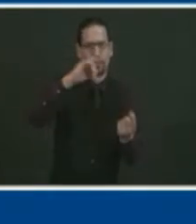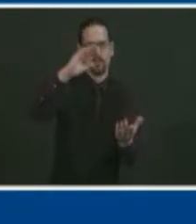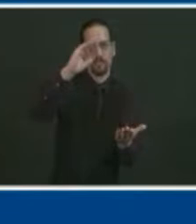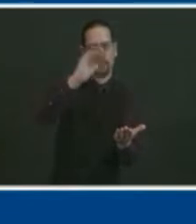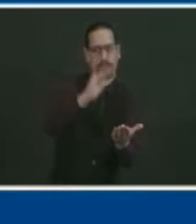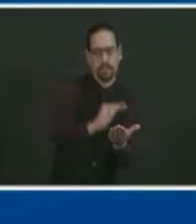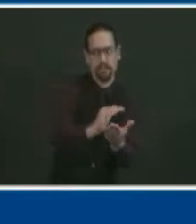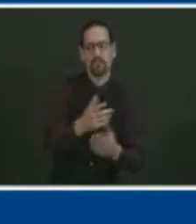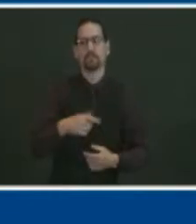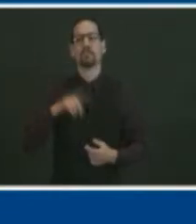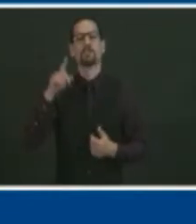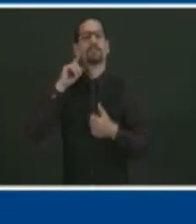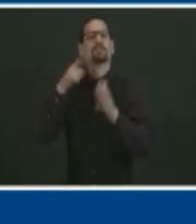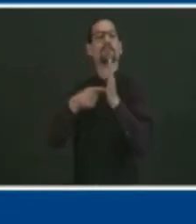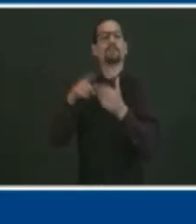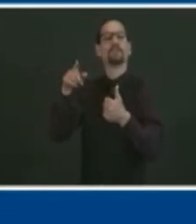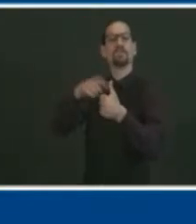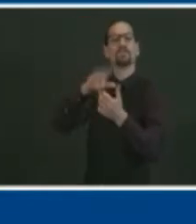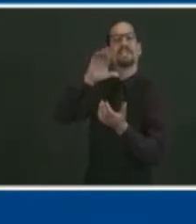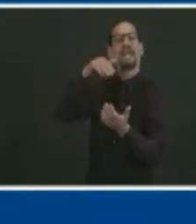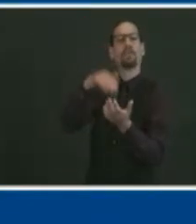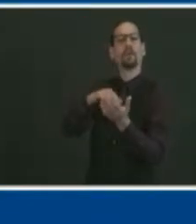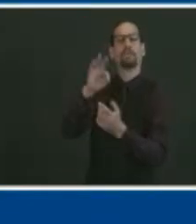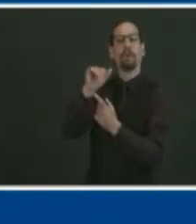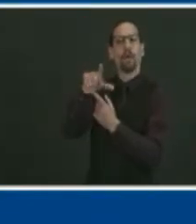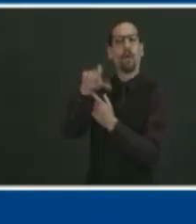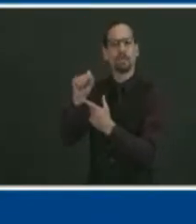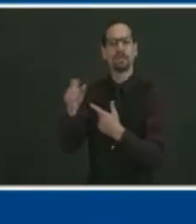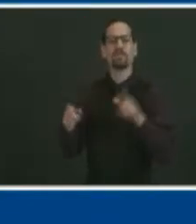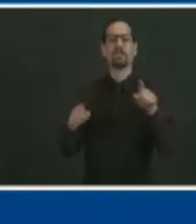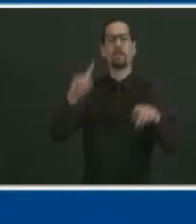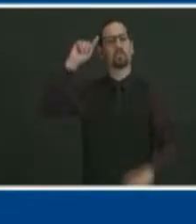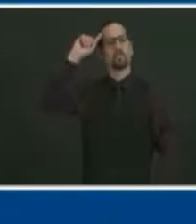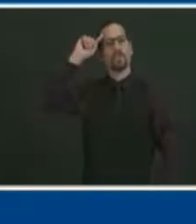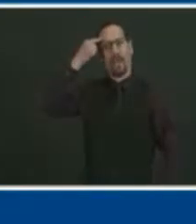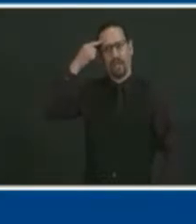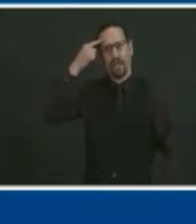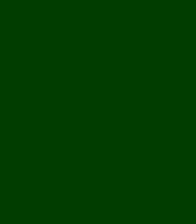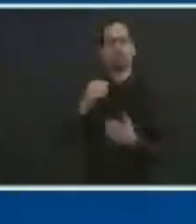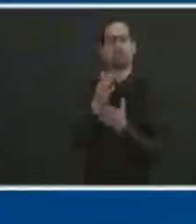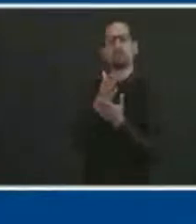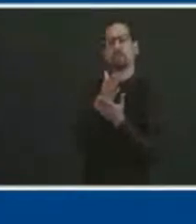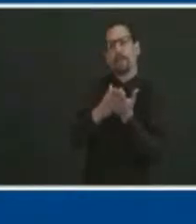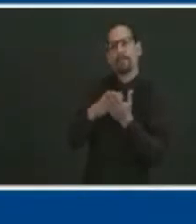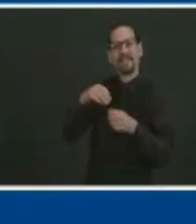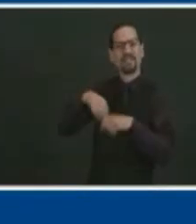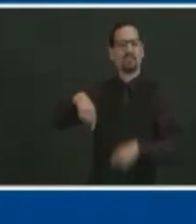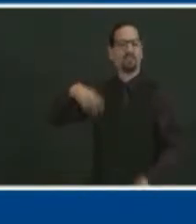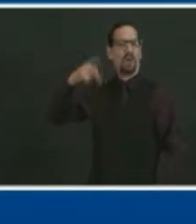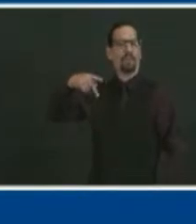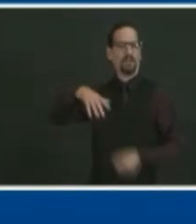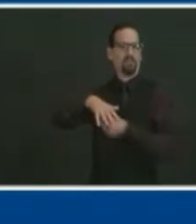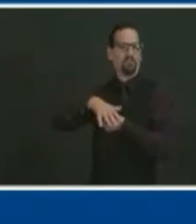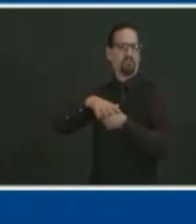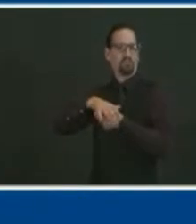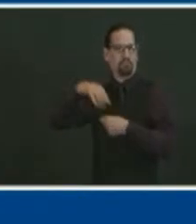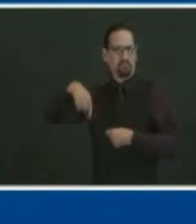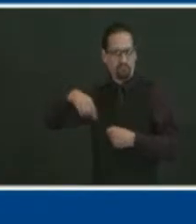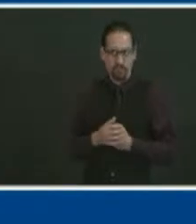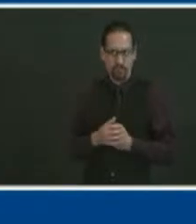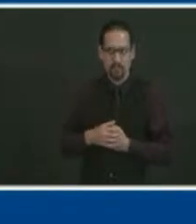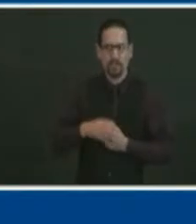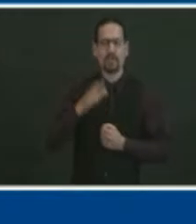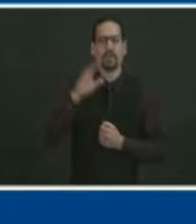Falls, Woonsocket, Pawtucket, parts of Providence, and Dr. Nicole Alexander-Scott to address that.